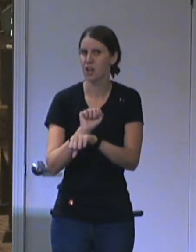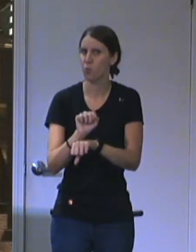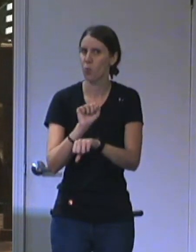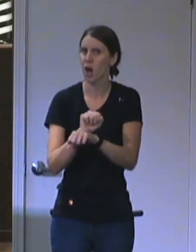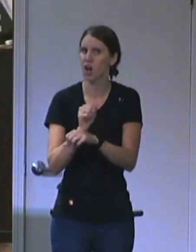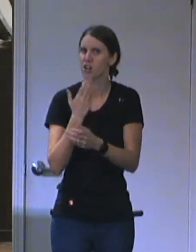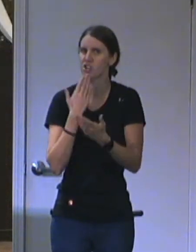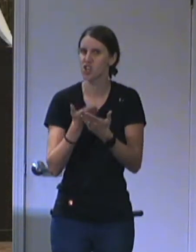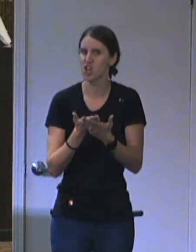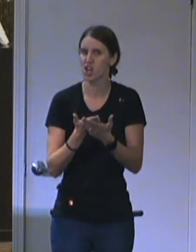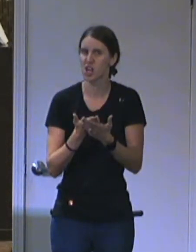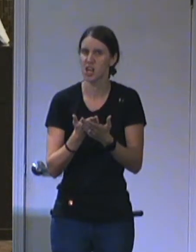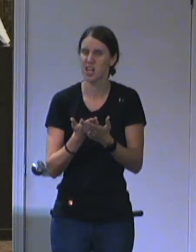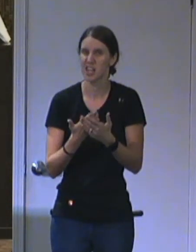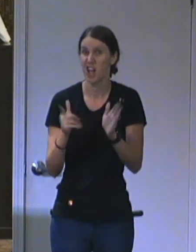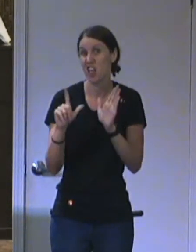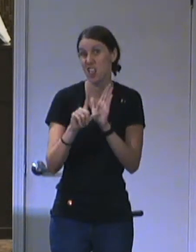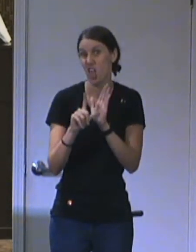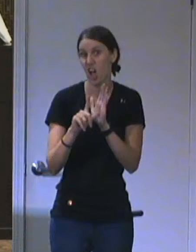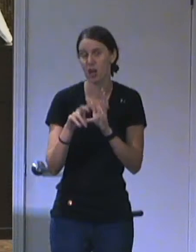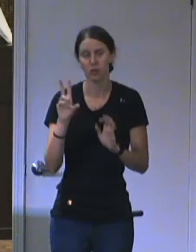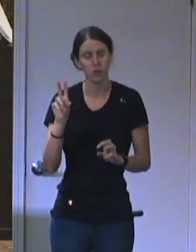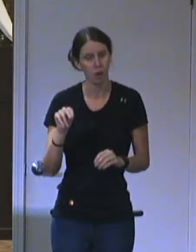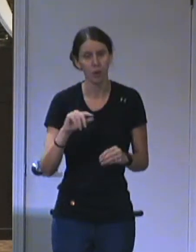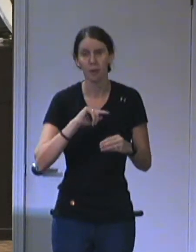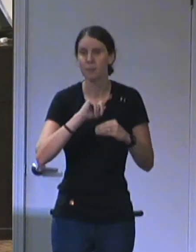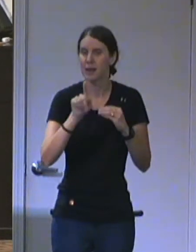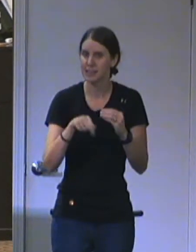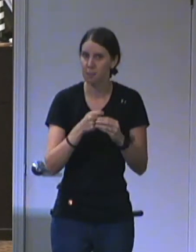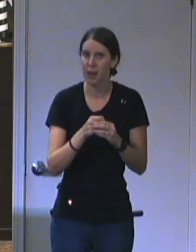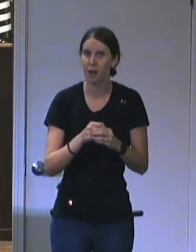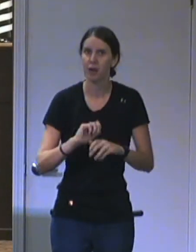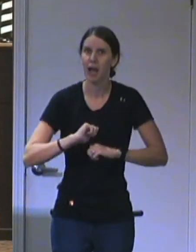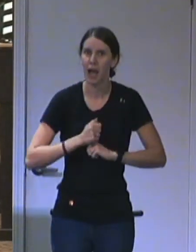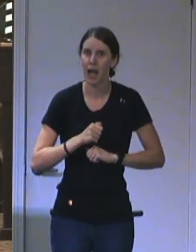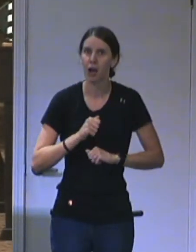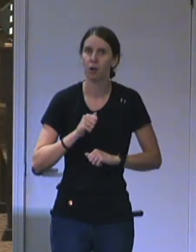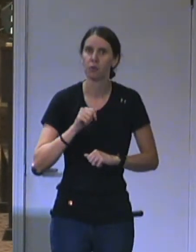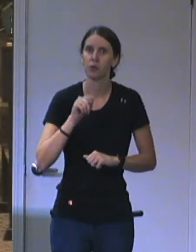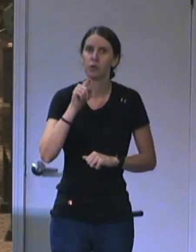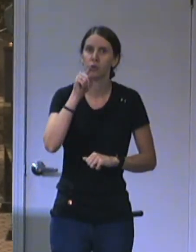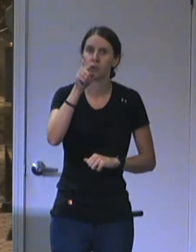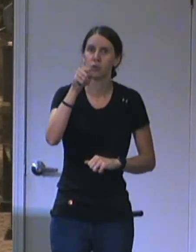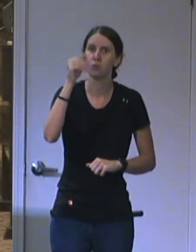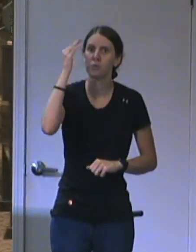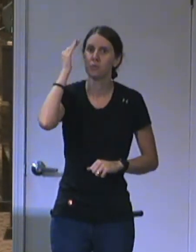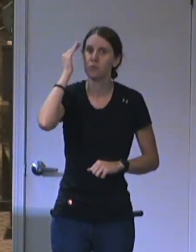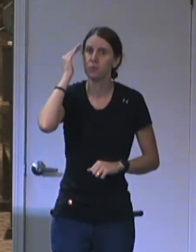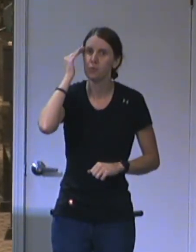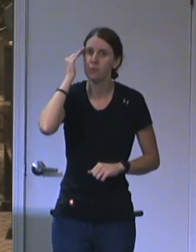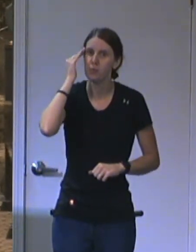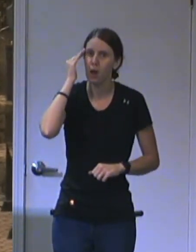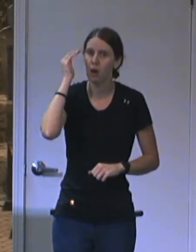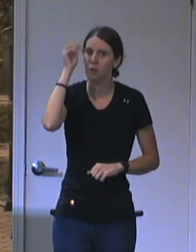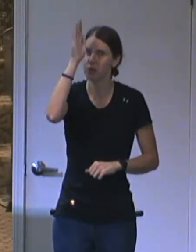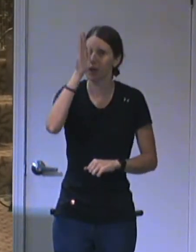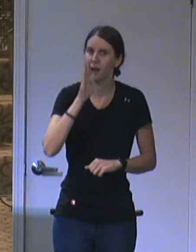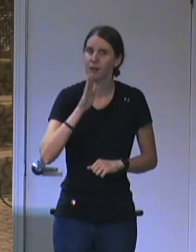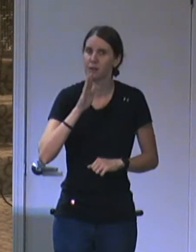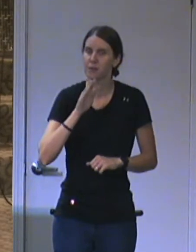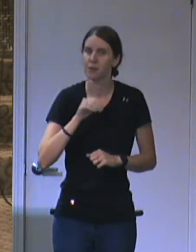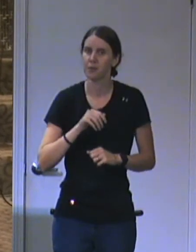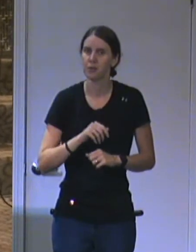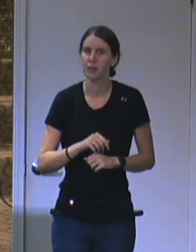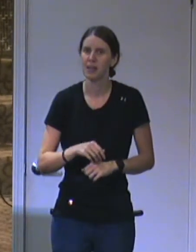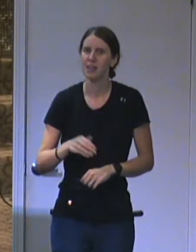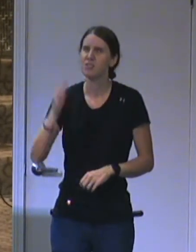are religiously. It's about how much you know God. That I